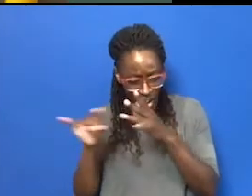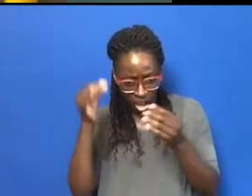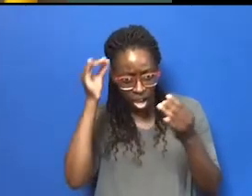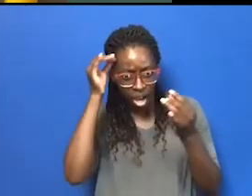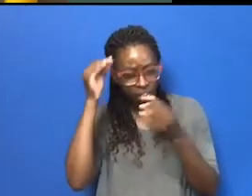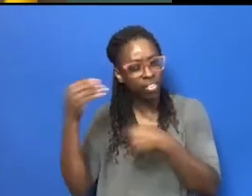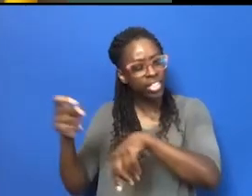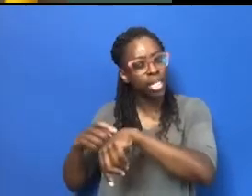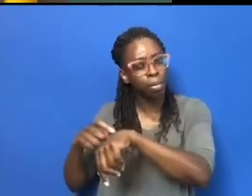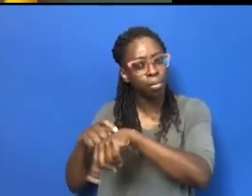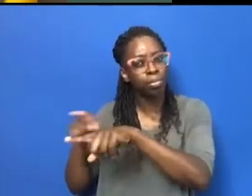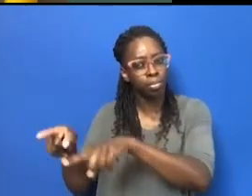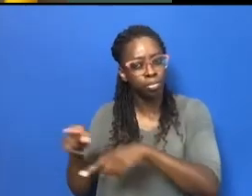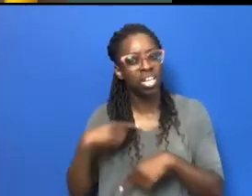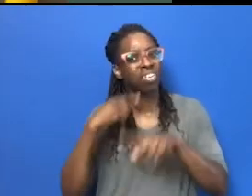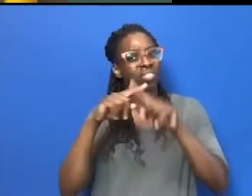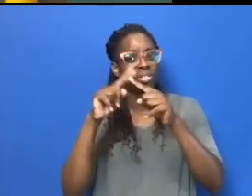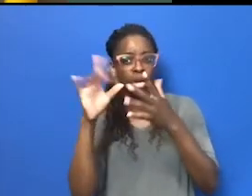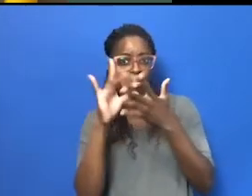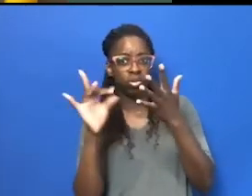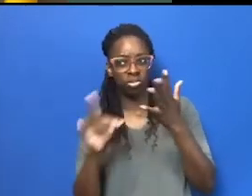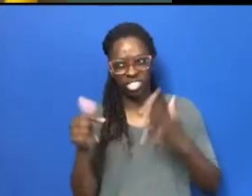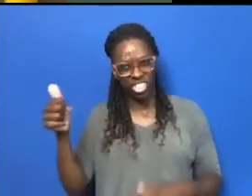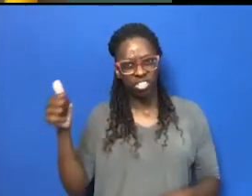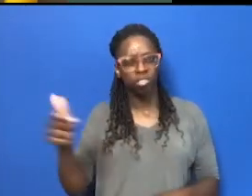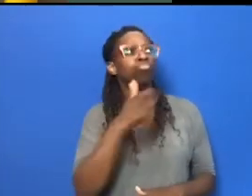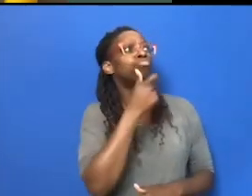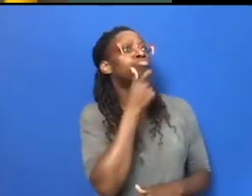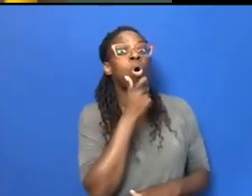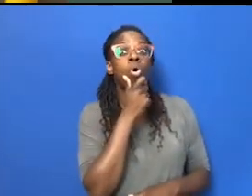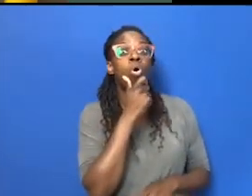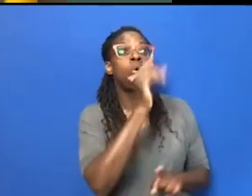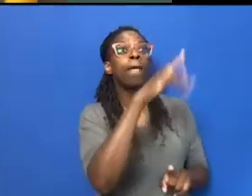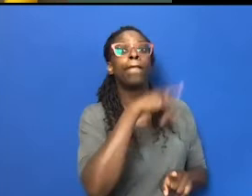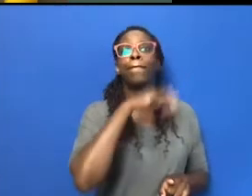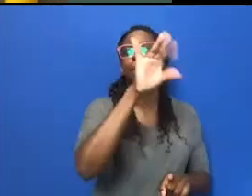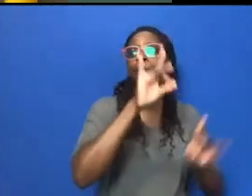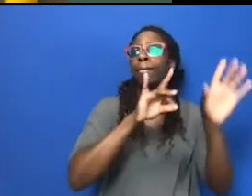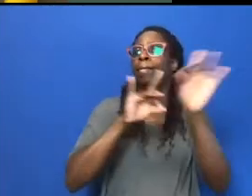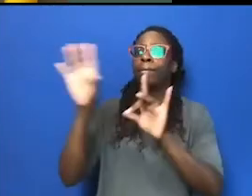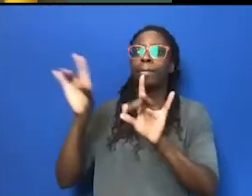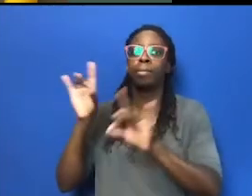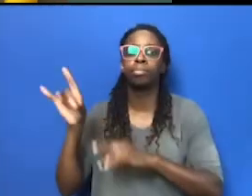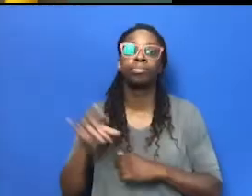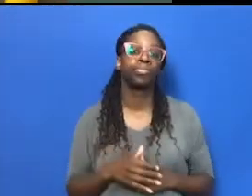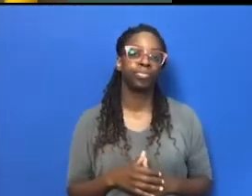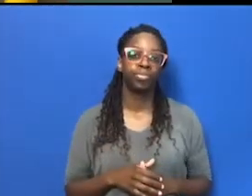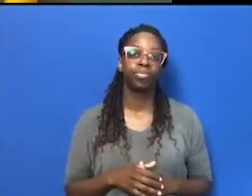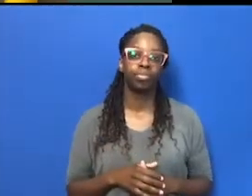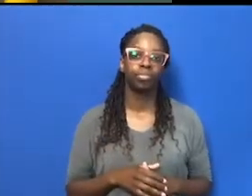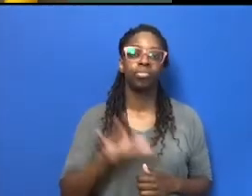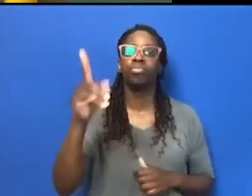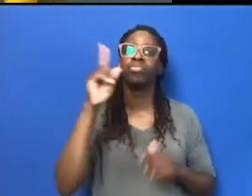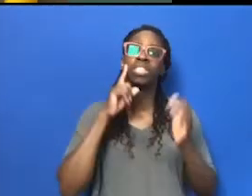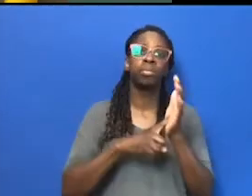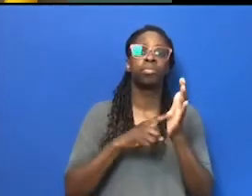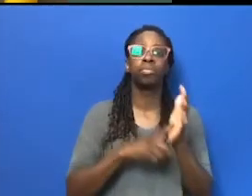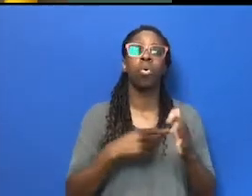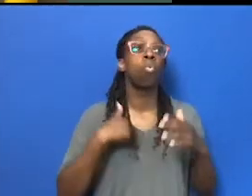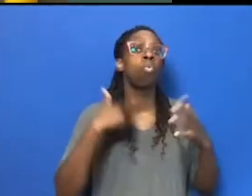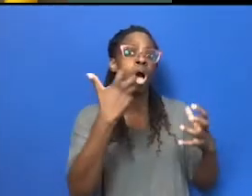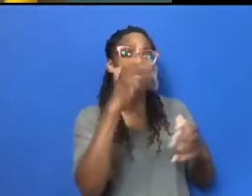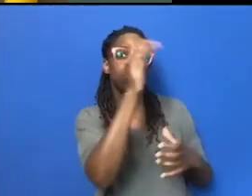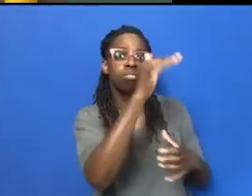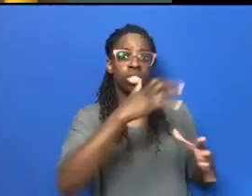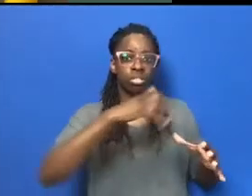children. We let them choose, for example, what cooking instrument to use to mix the toilet paper and